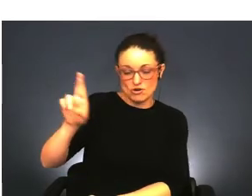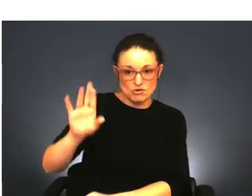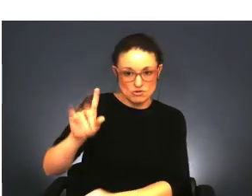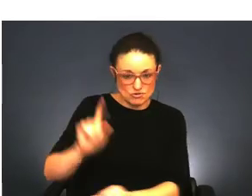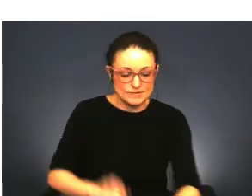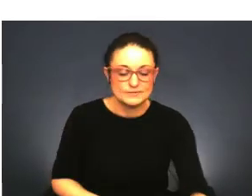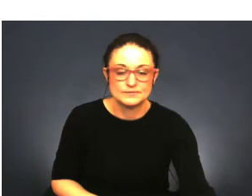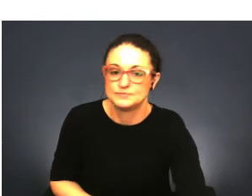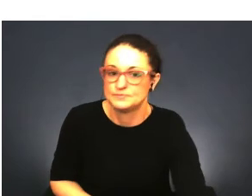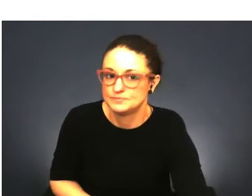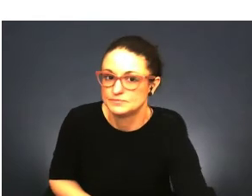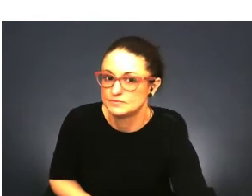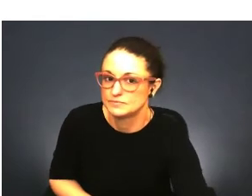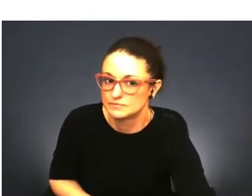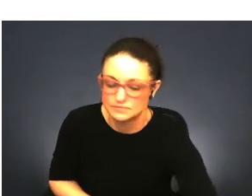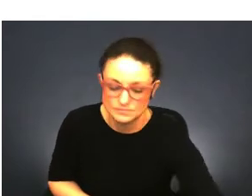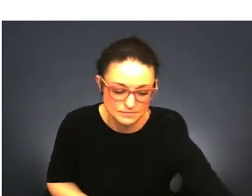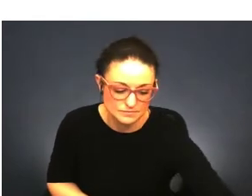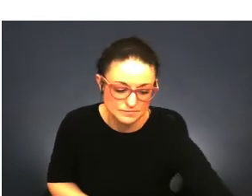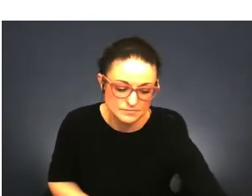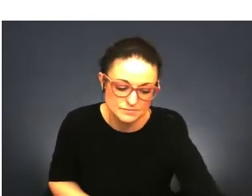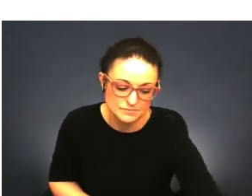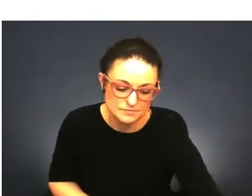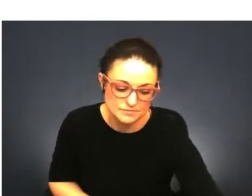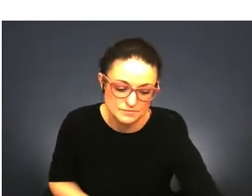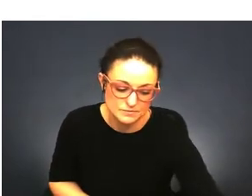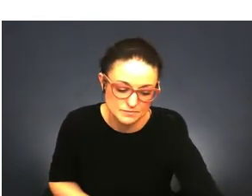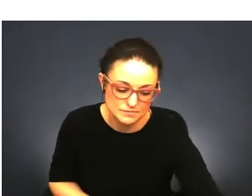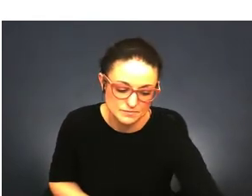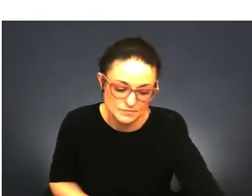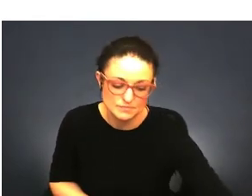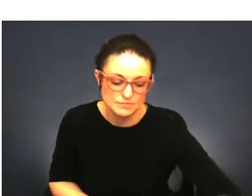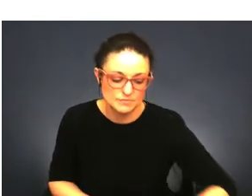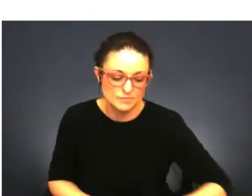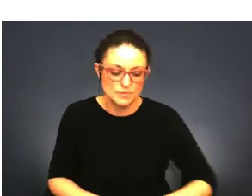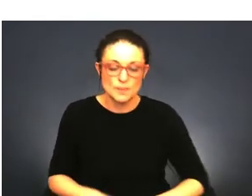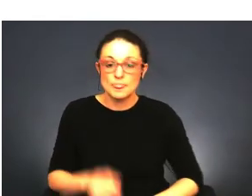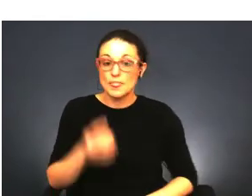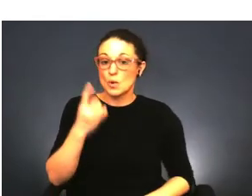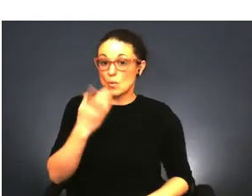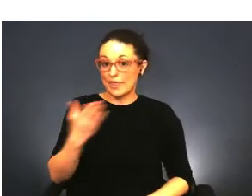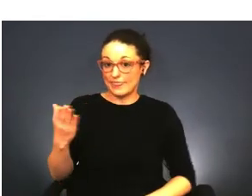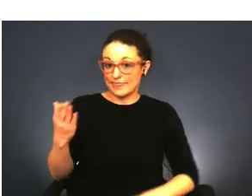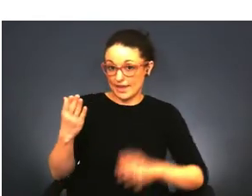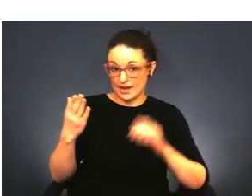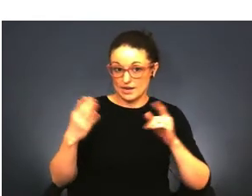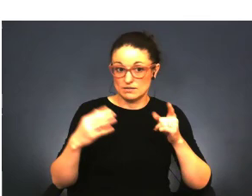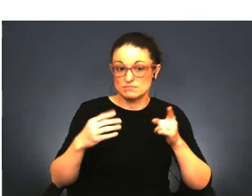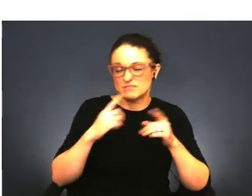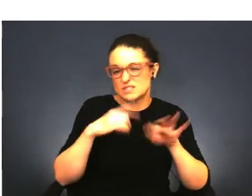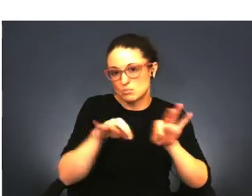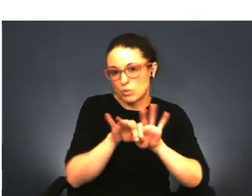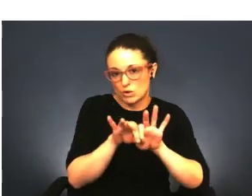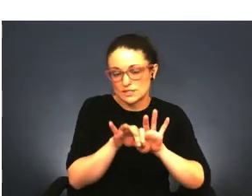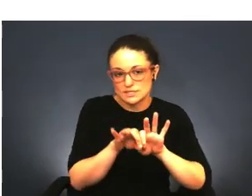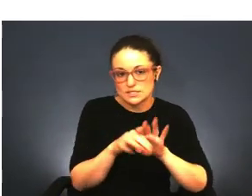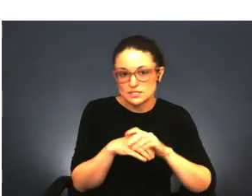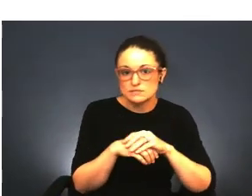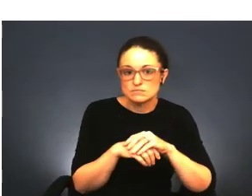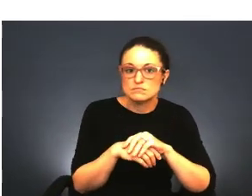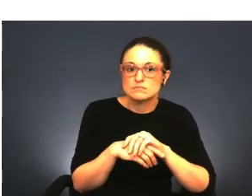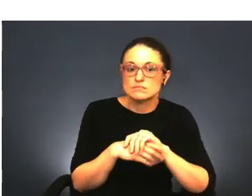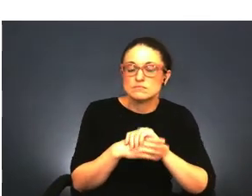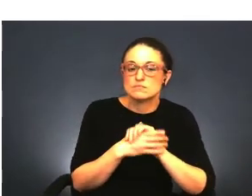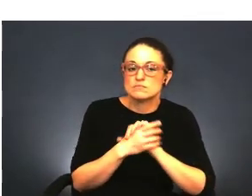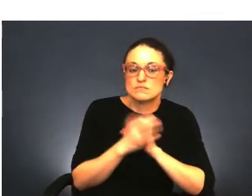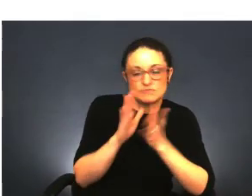conversation. Okay, one of the things in grading that is important for some,